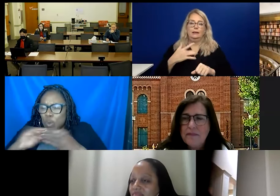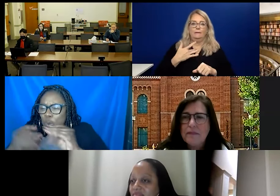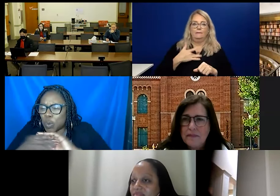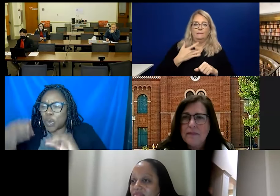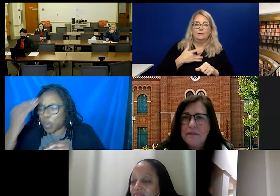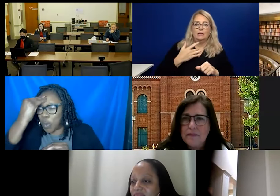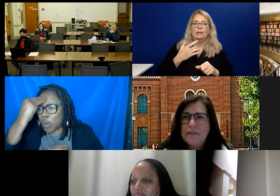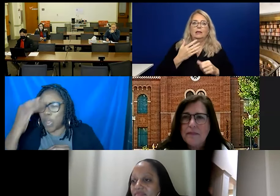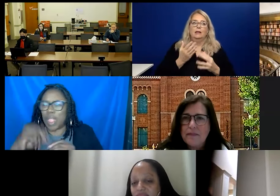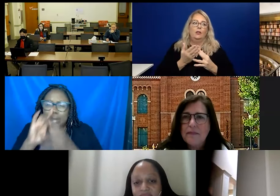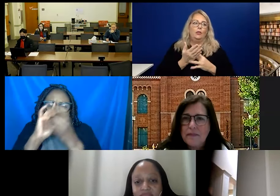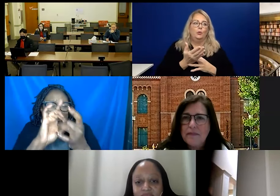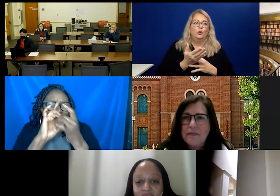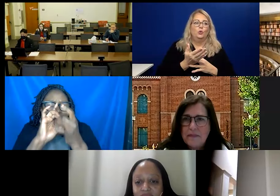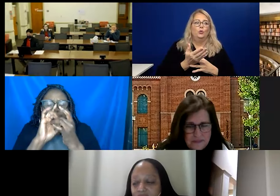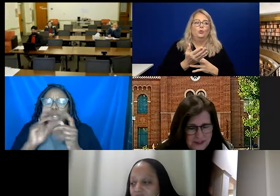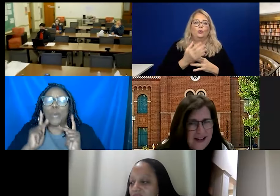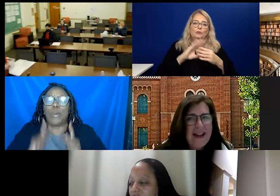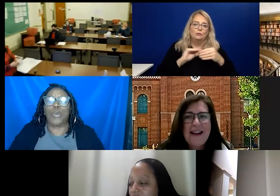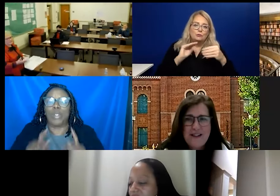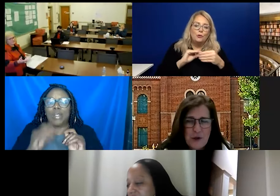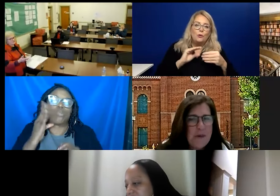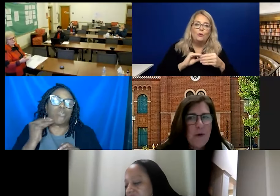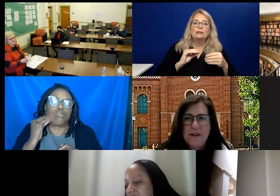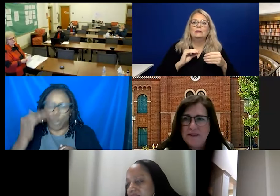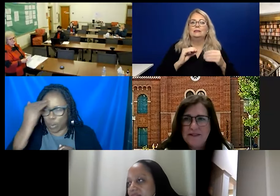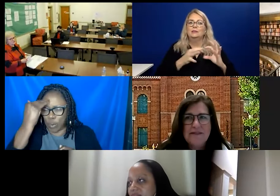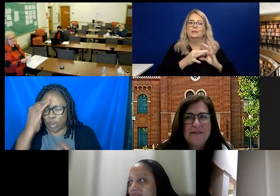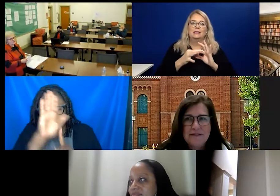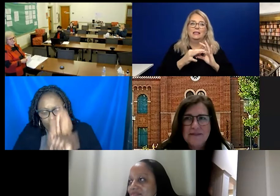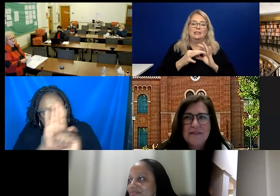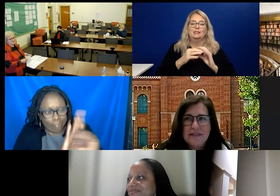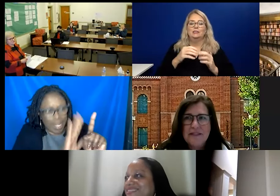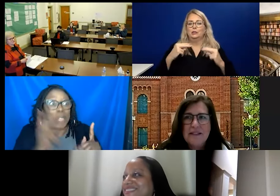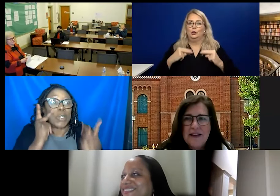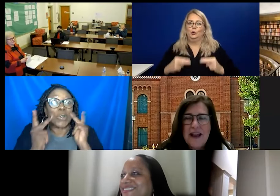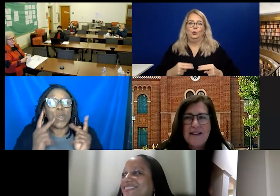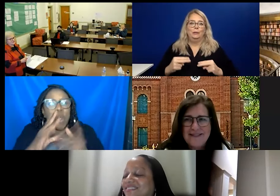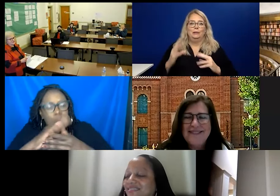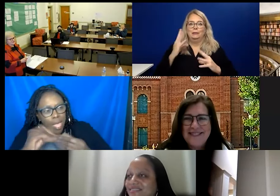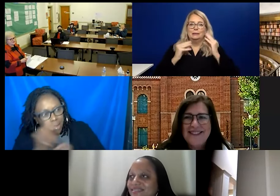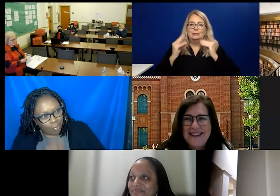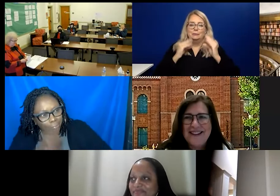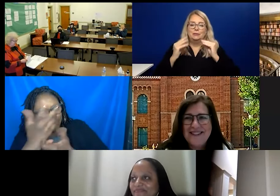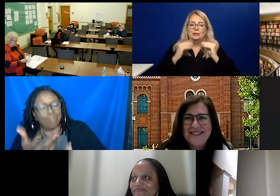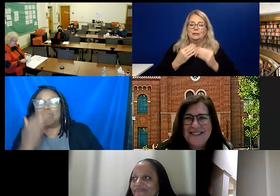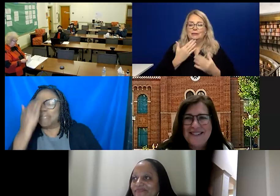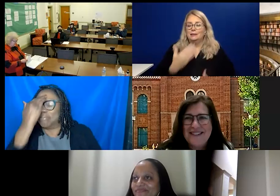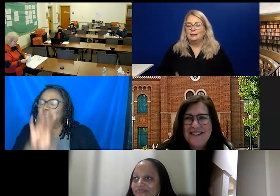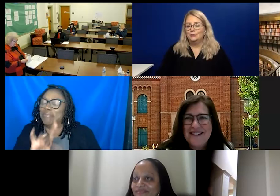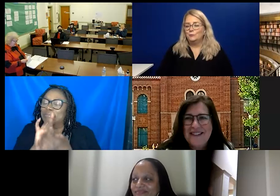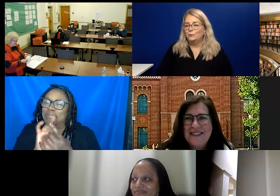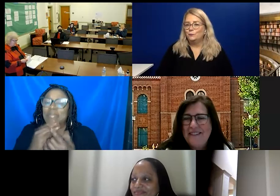right? Mm-hmm. That connection to the human experience. And so I kind of saw that in your expression, so sharing that with us. Thank